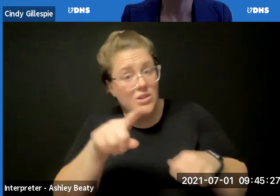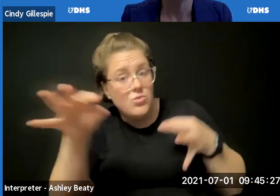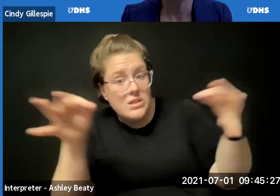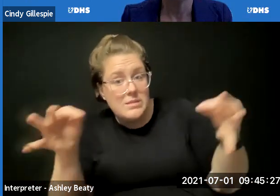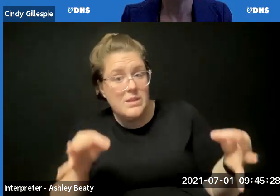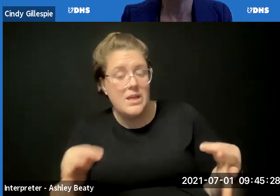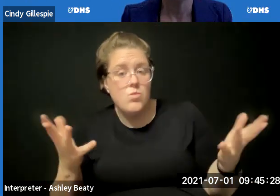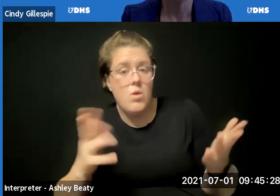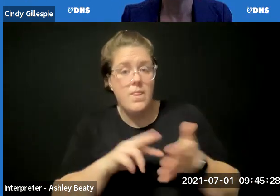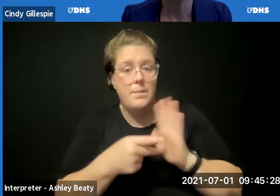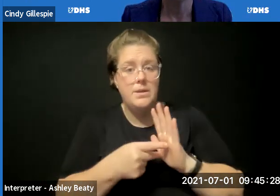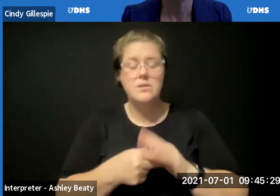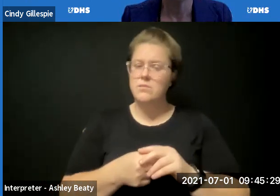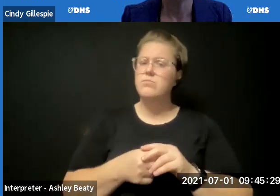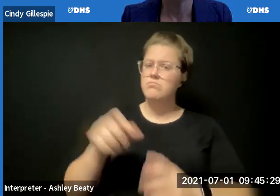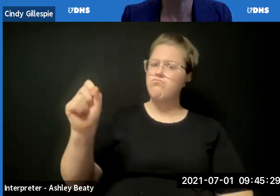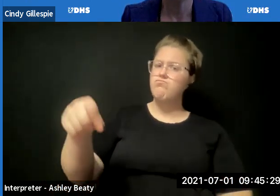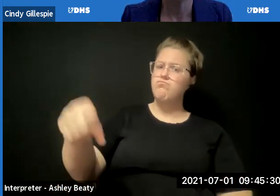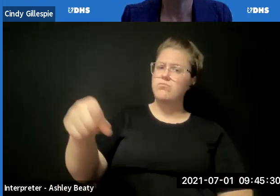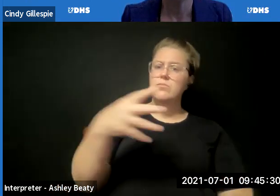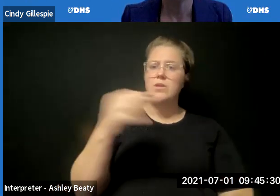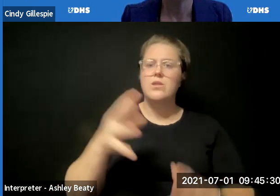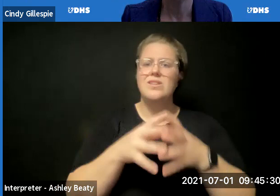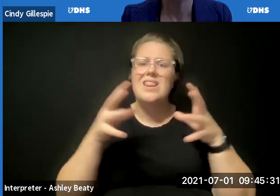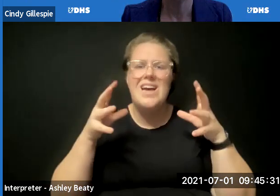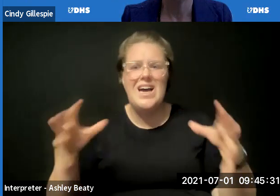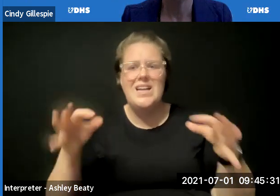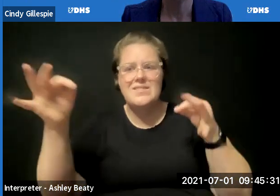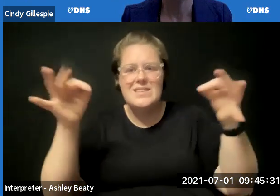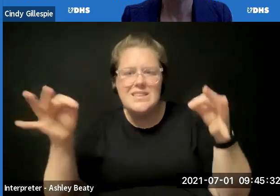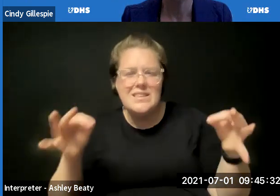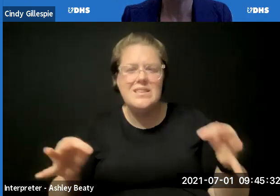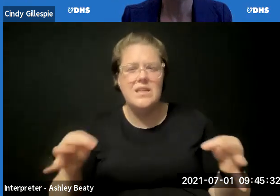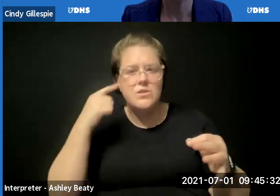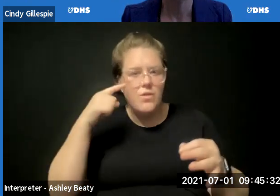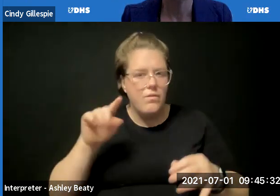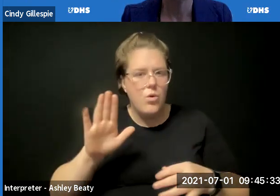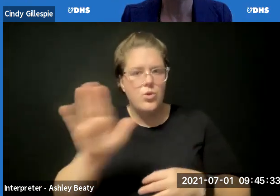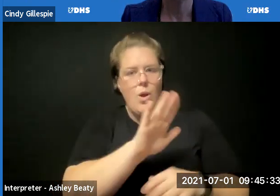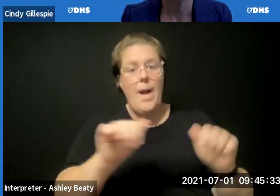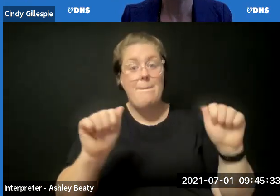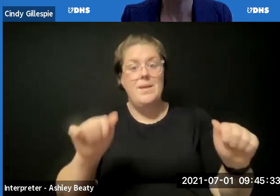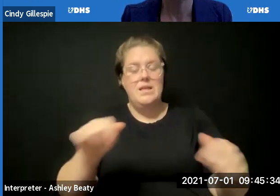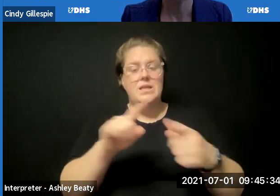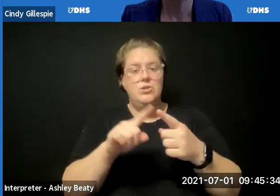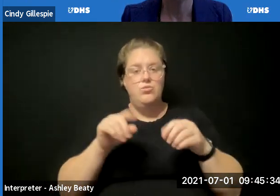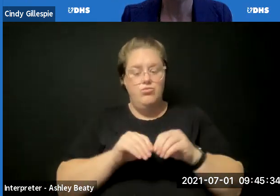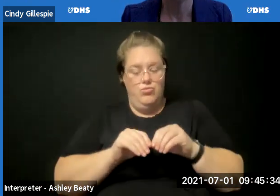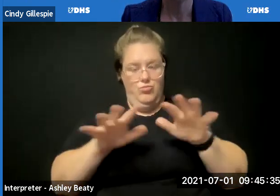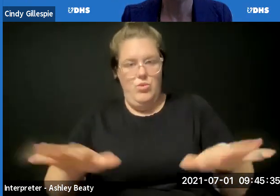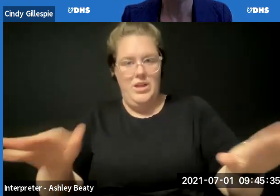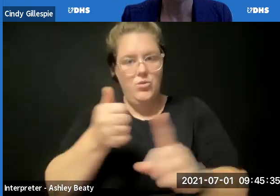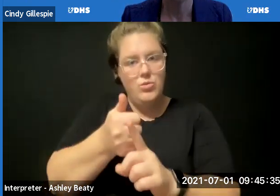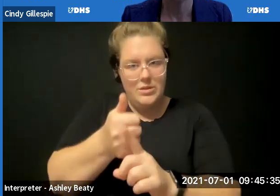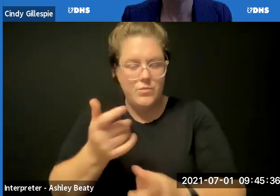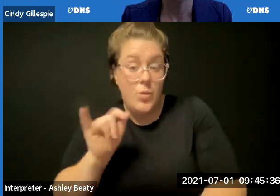Yeah, and there's really a lot of detail that goes in your ability to be able to transmit this disease. Even if, you know, if you're a person who's been vaccinated,